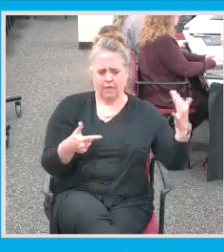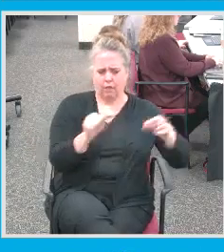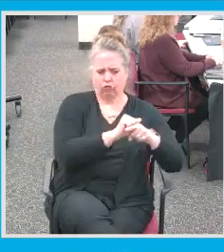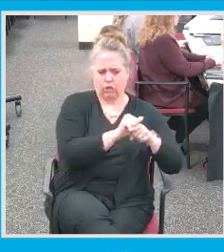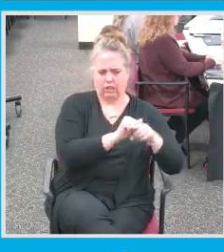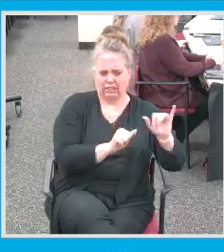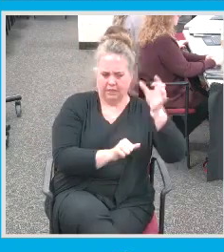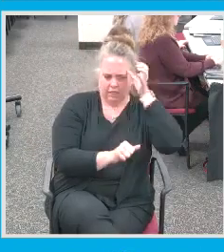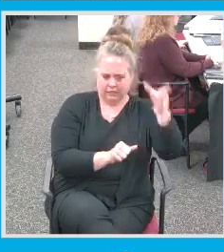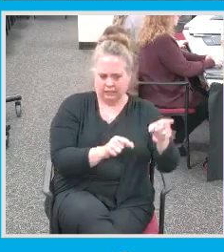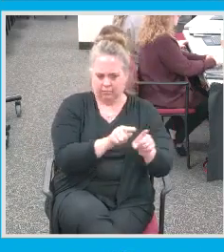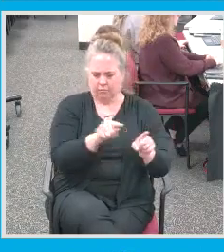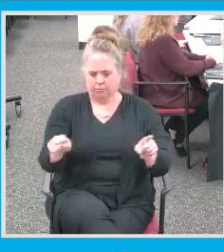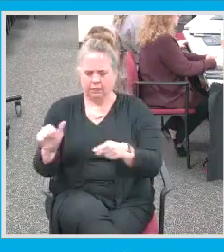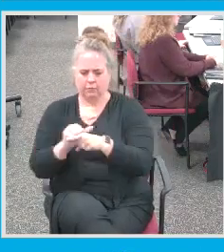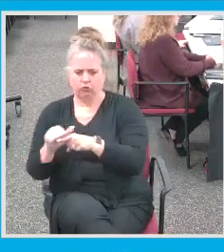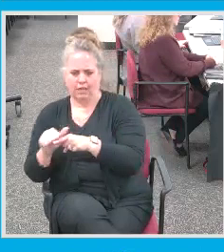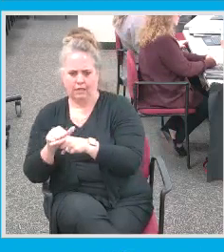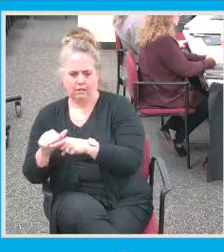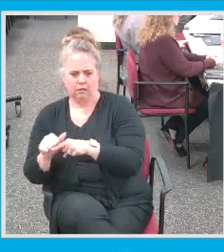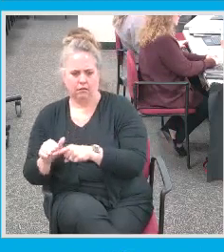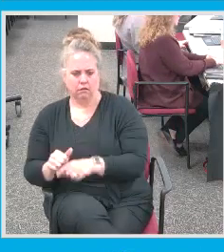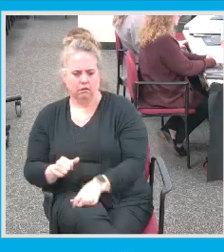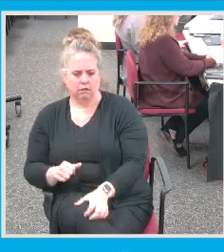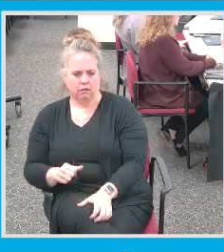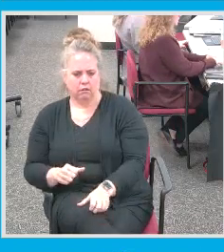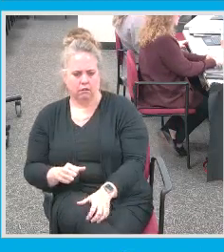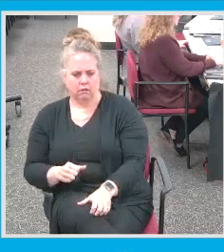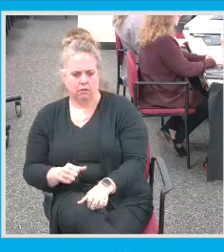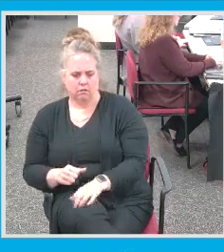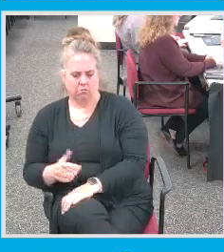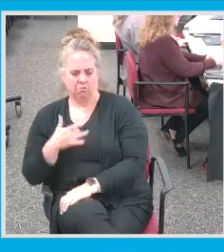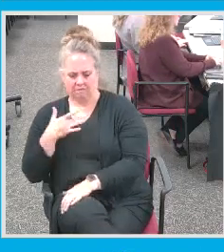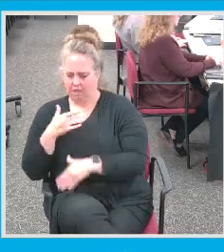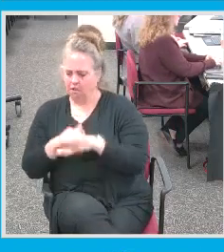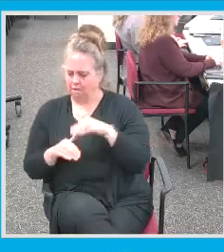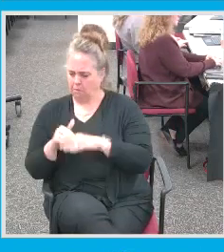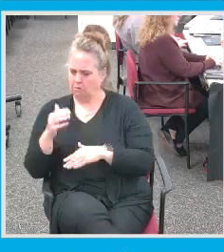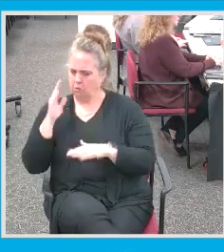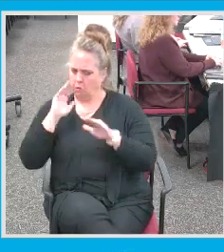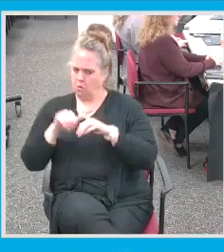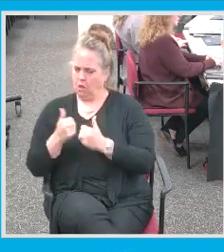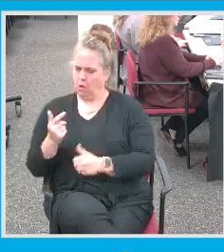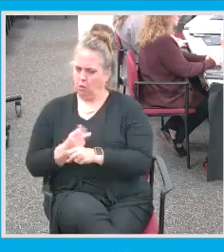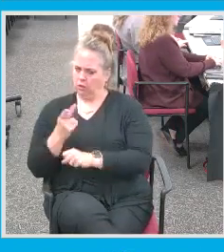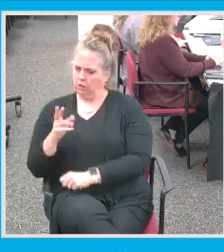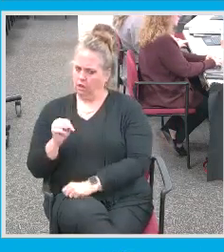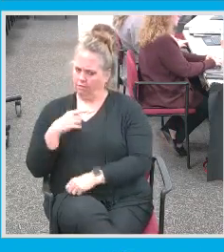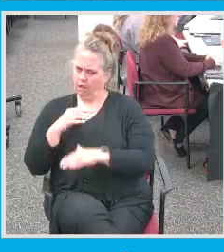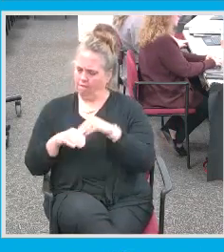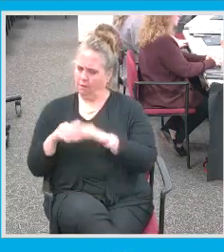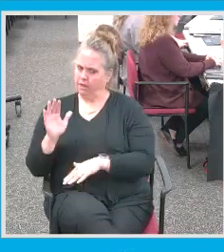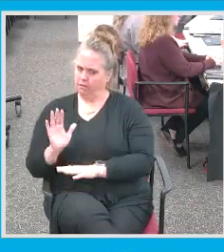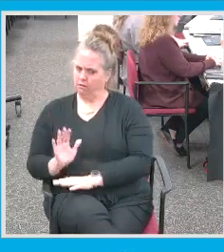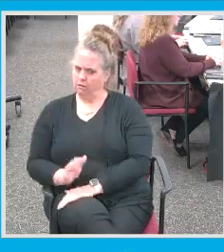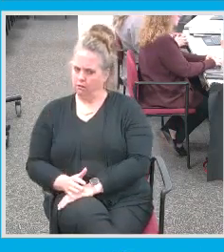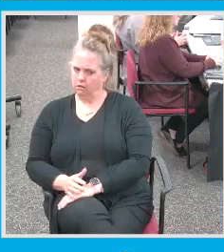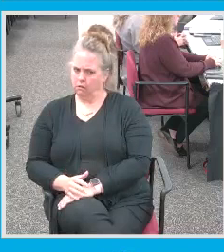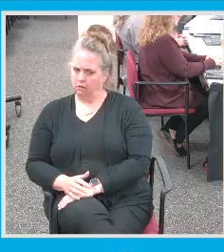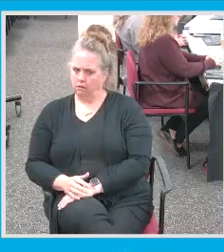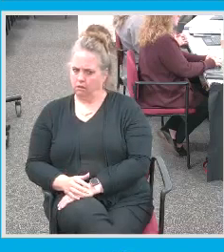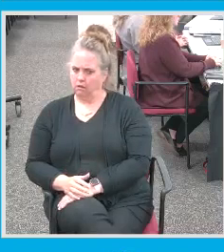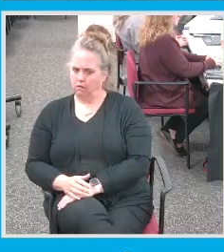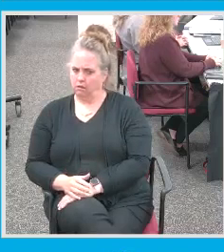can feel comfortable and confident that you could, in an unlikely situation that you would need to, keep your household